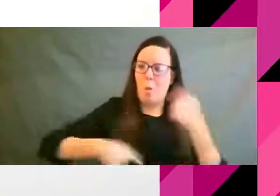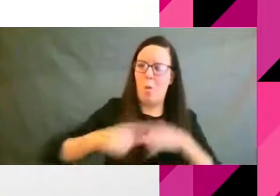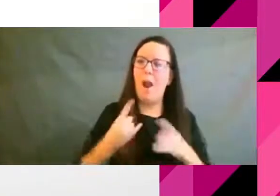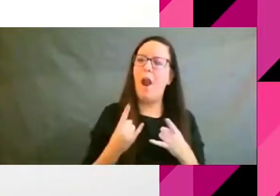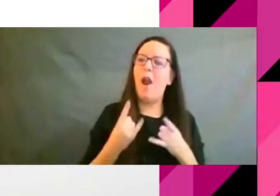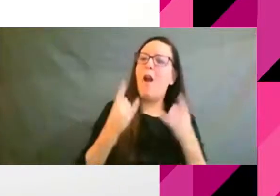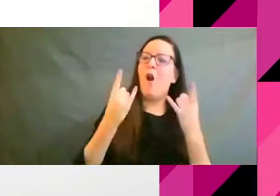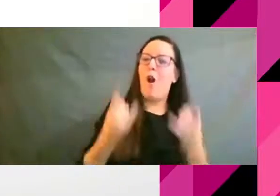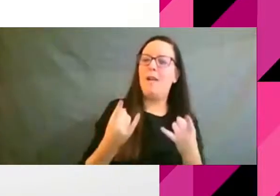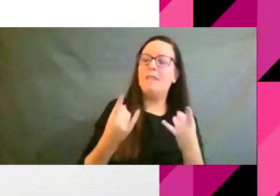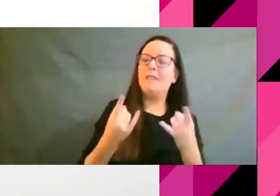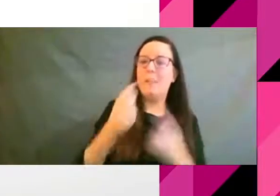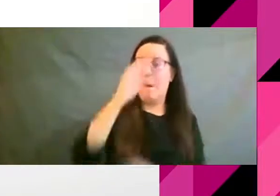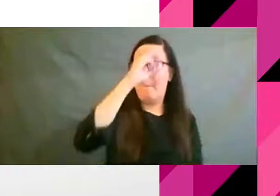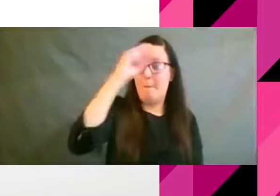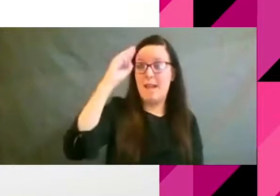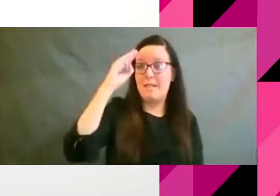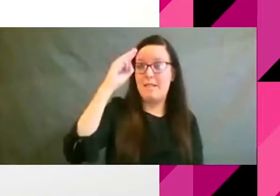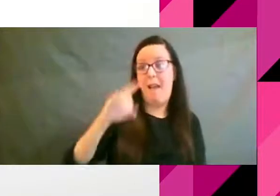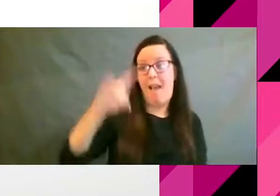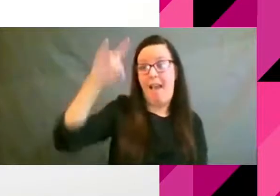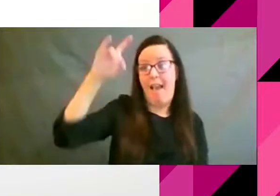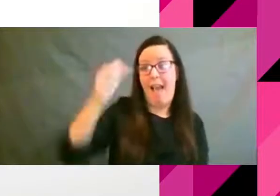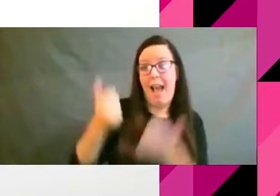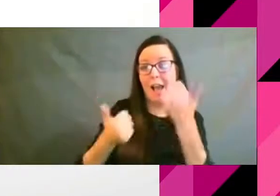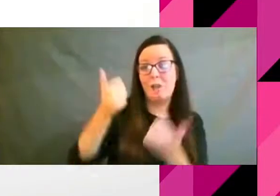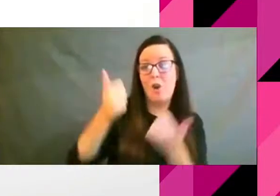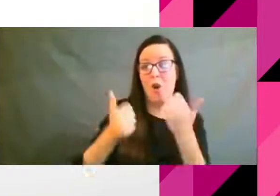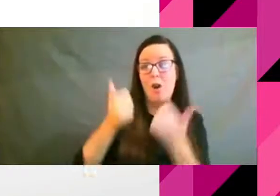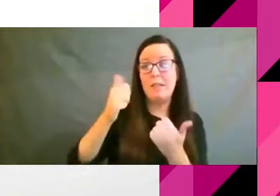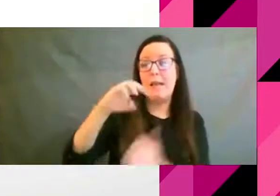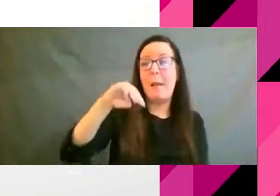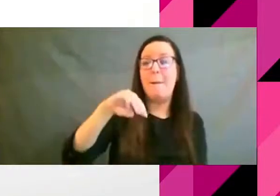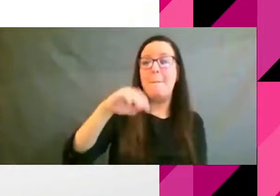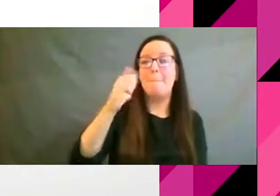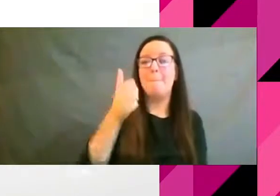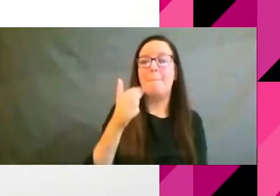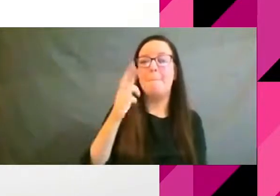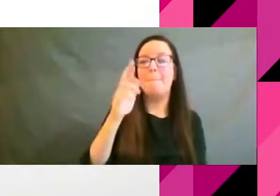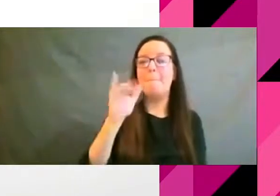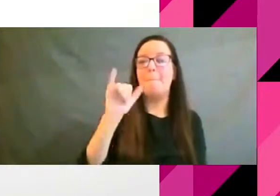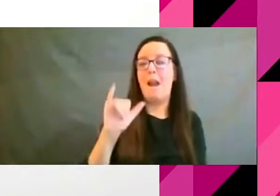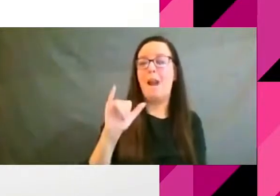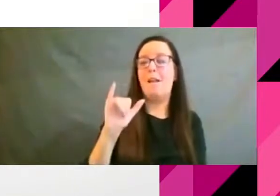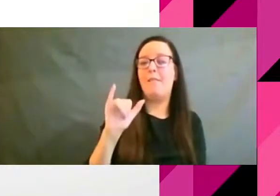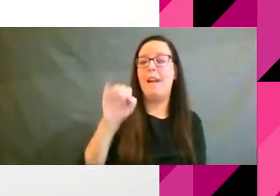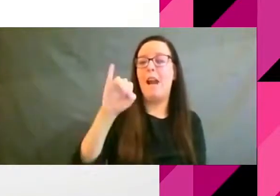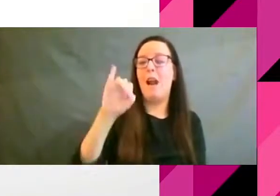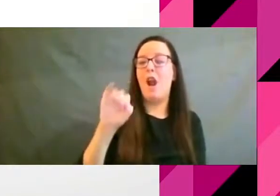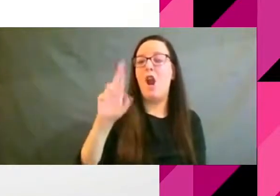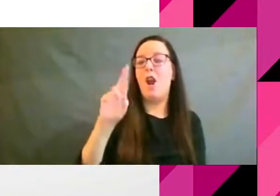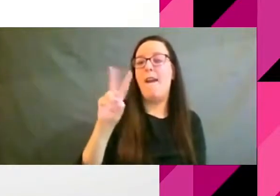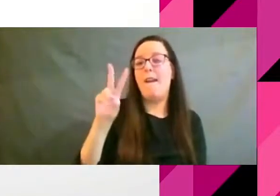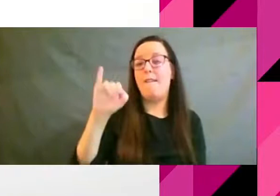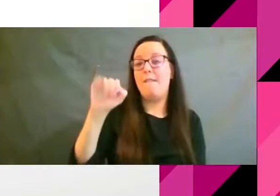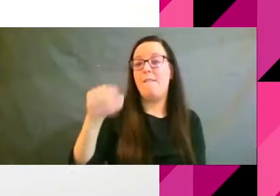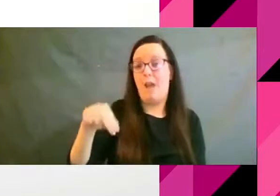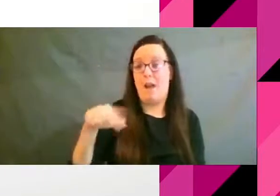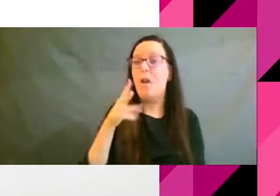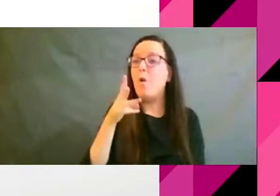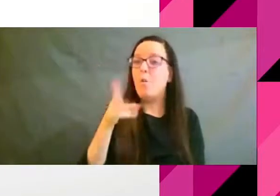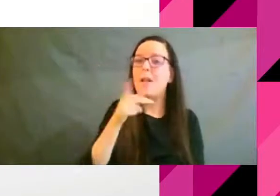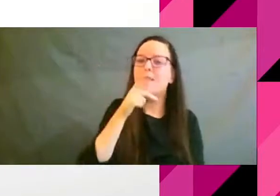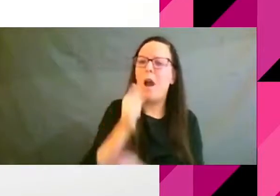the High Court, Ms. Justice Mary Irvine, will join us after lunch to speak about access to justice for persons